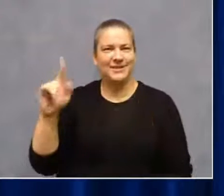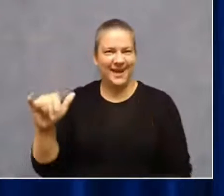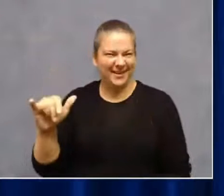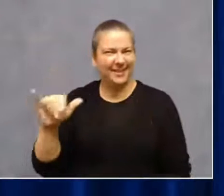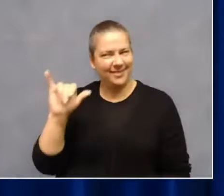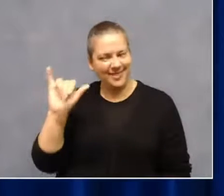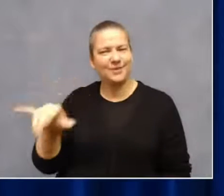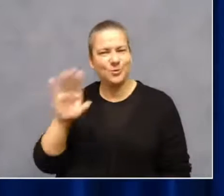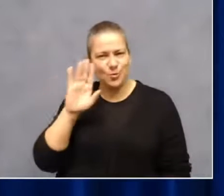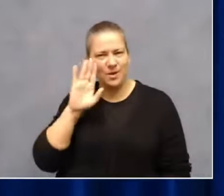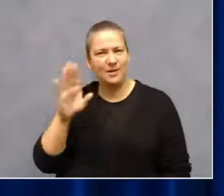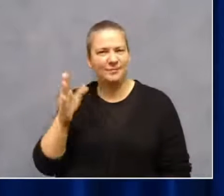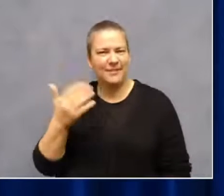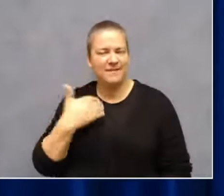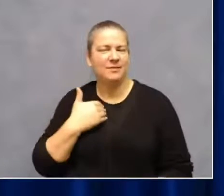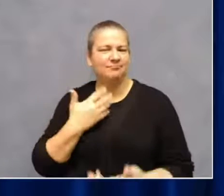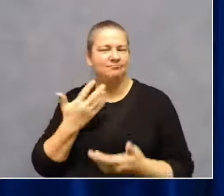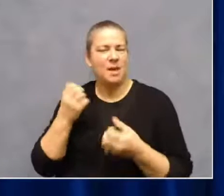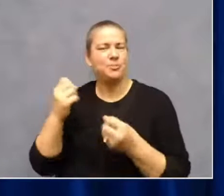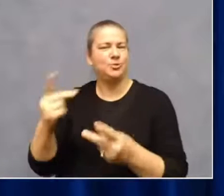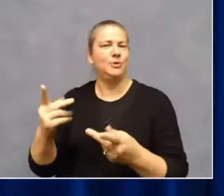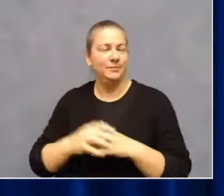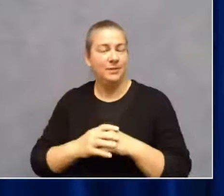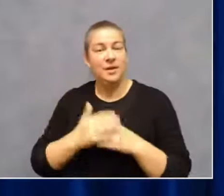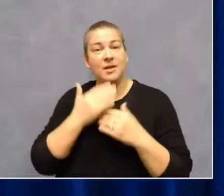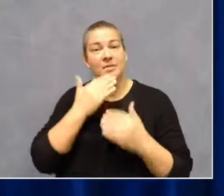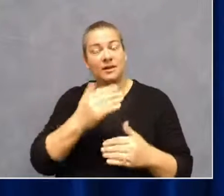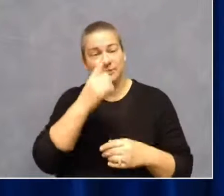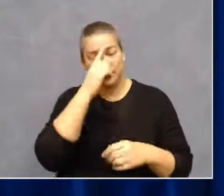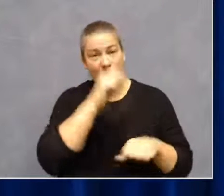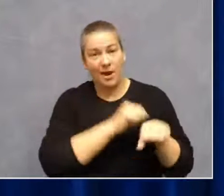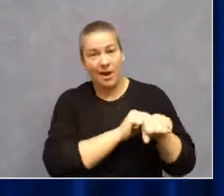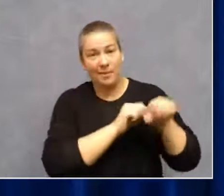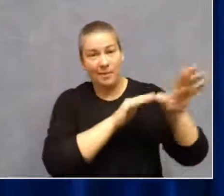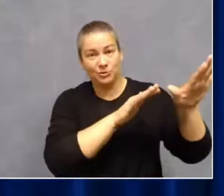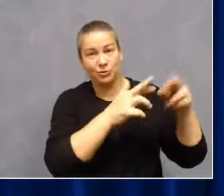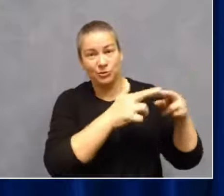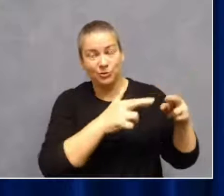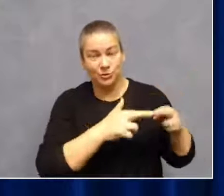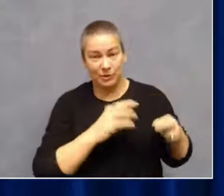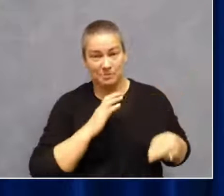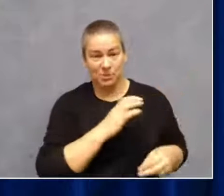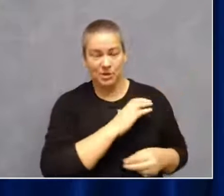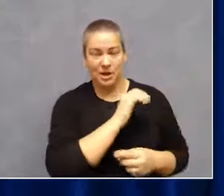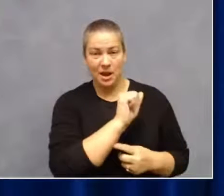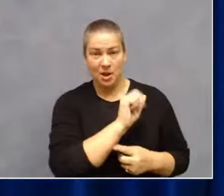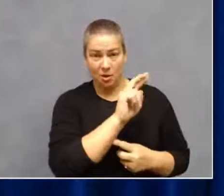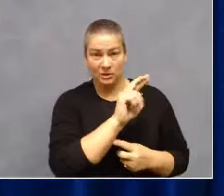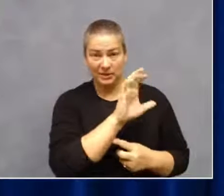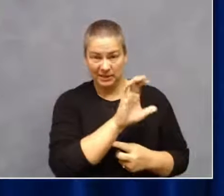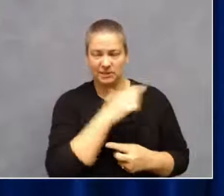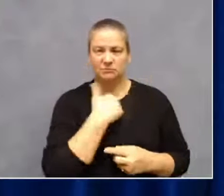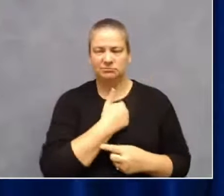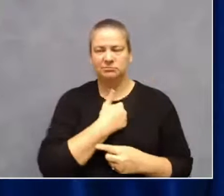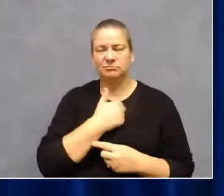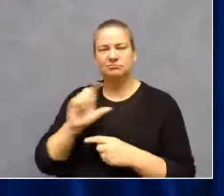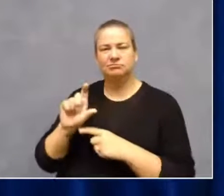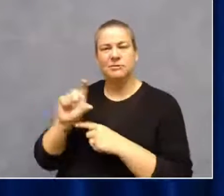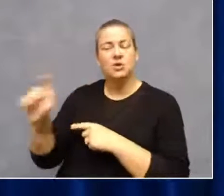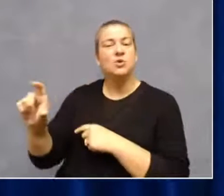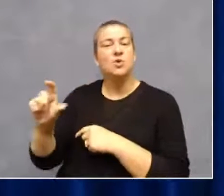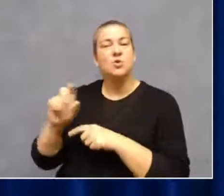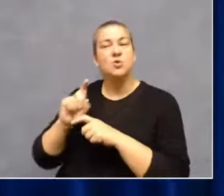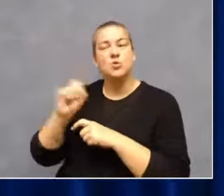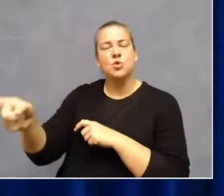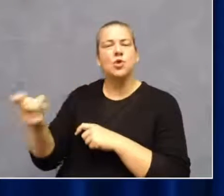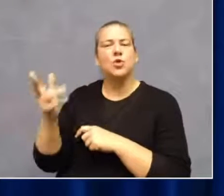funding from the Appalachian Regional Commission, we awarded more than $6.6 million for 13 projects